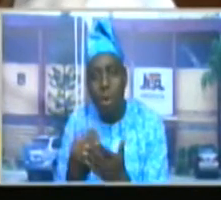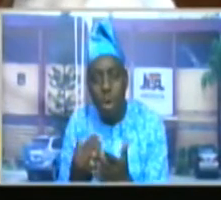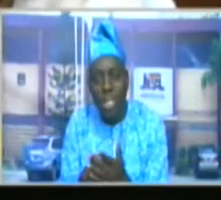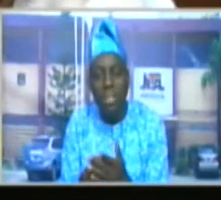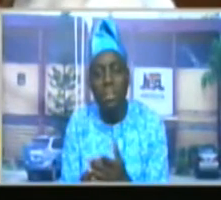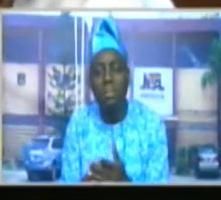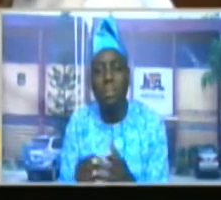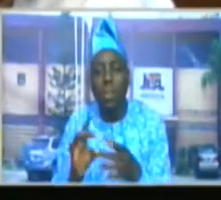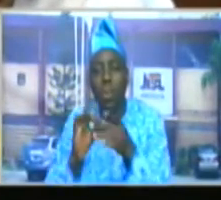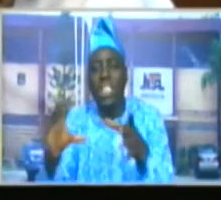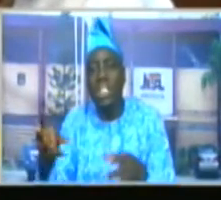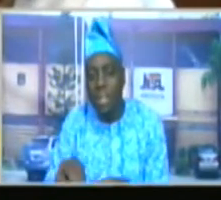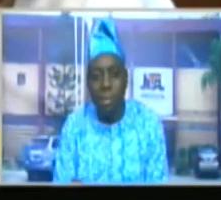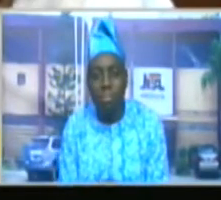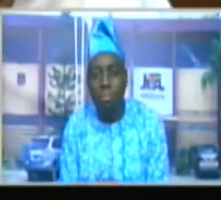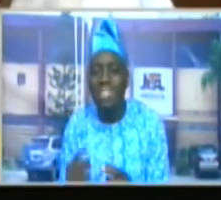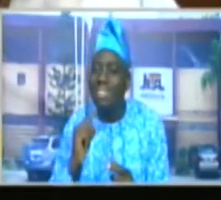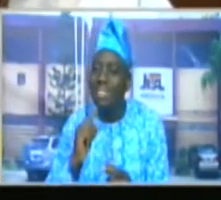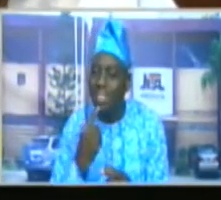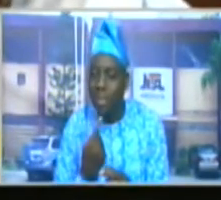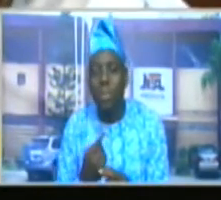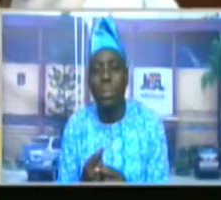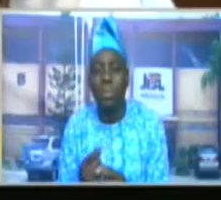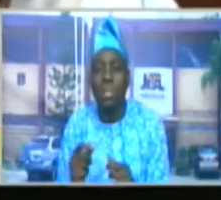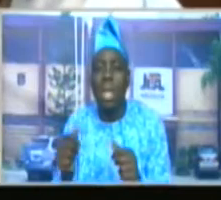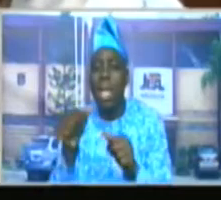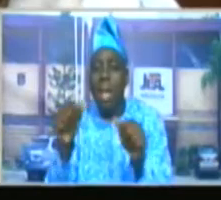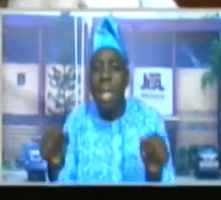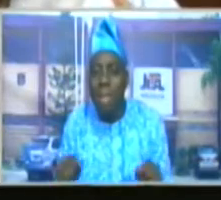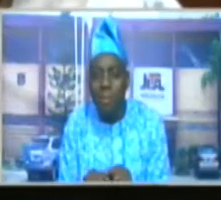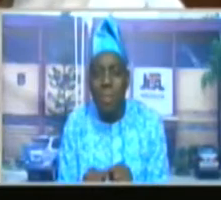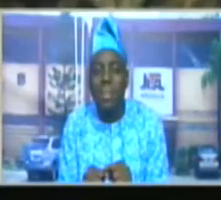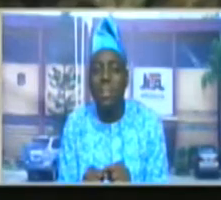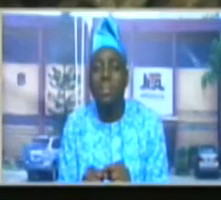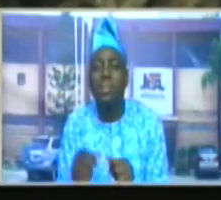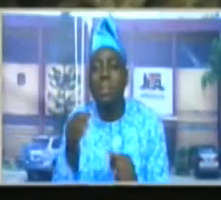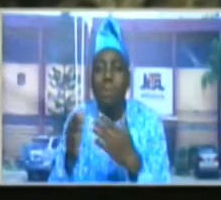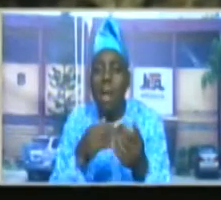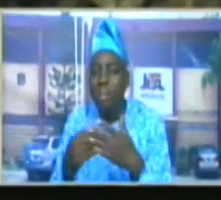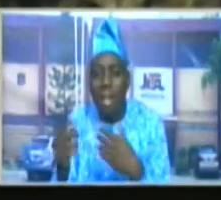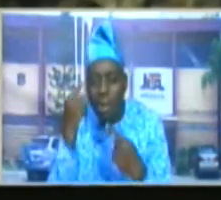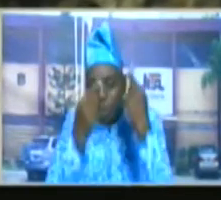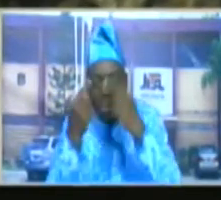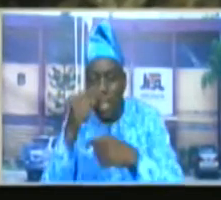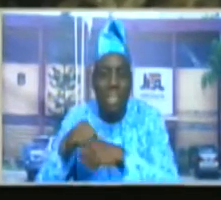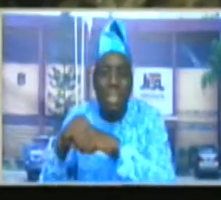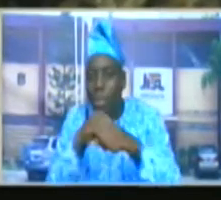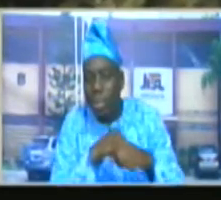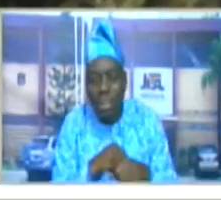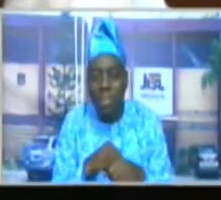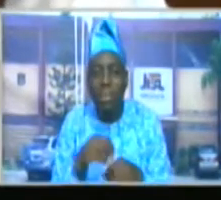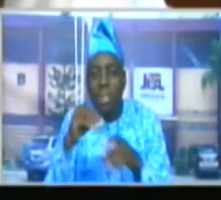extensive discussions on every aspect of issues concerning security and insecurity in